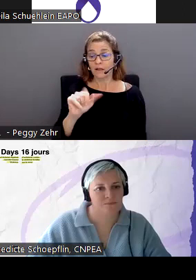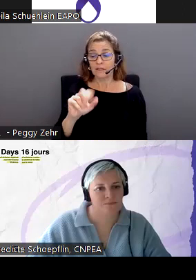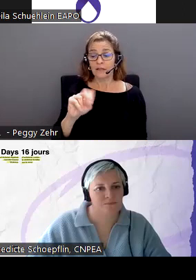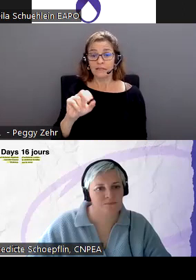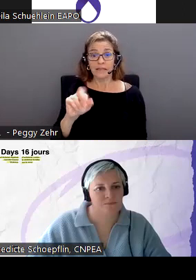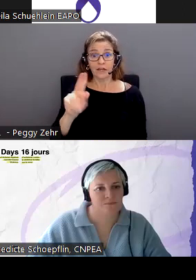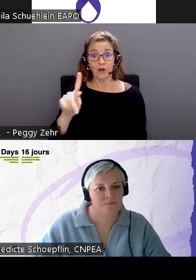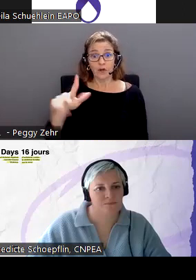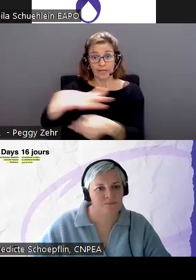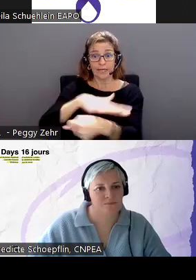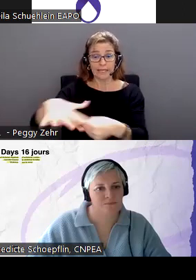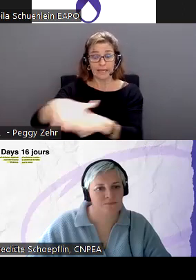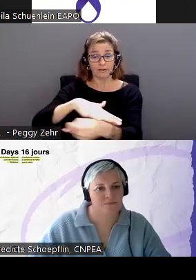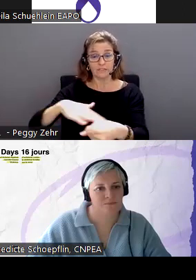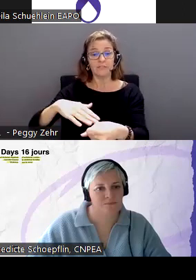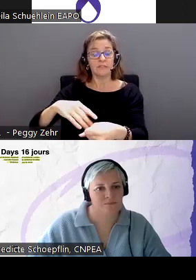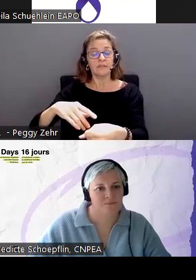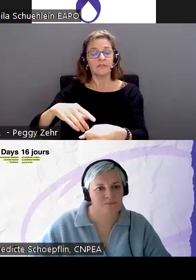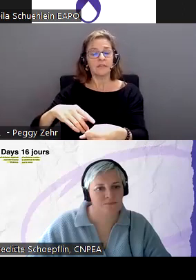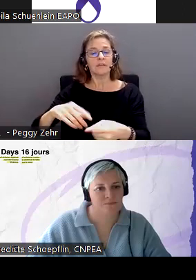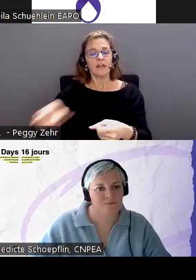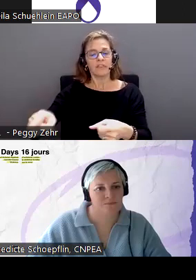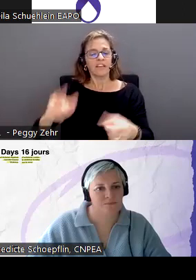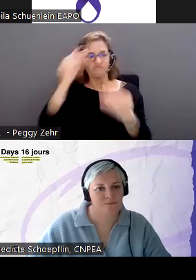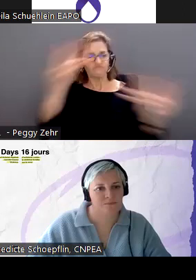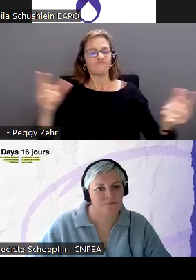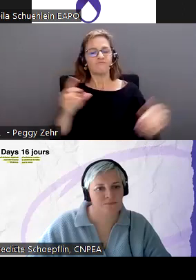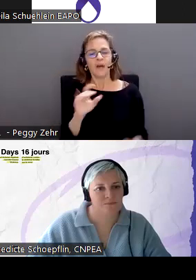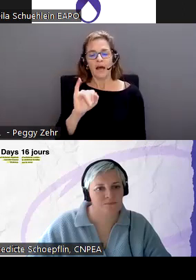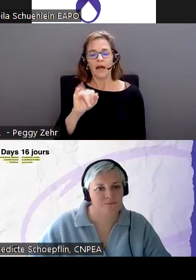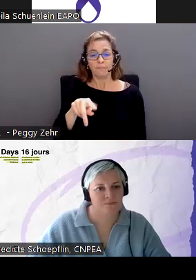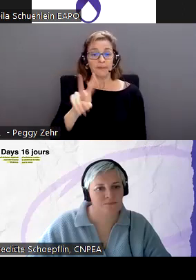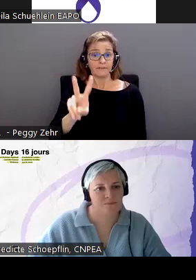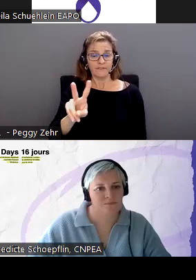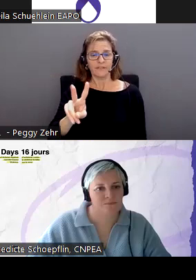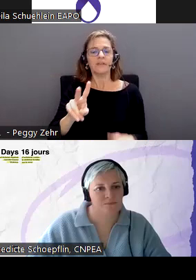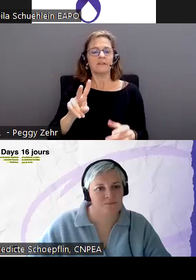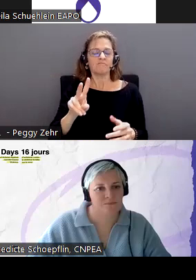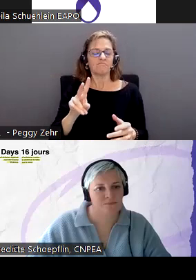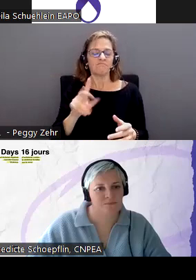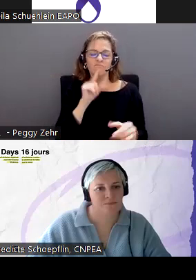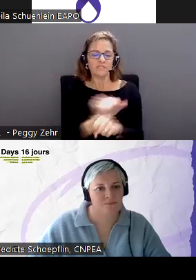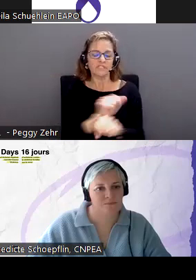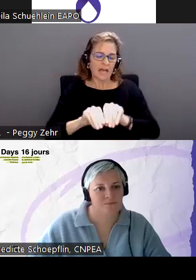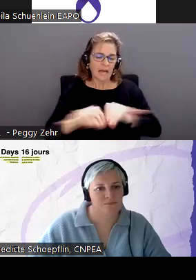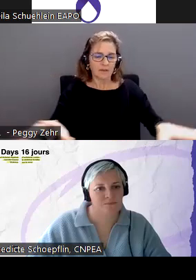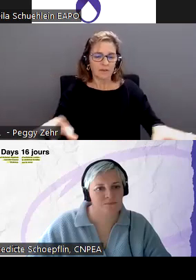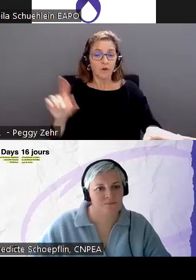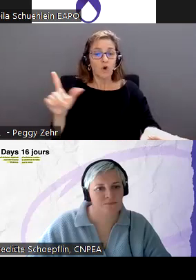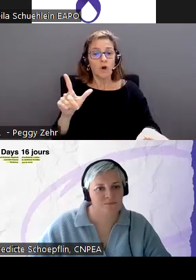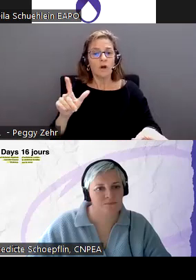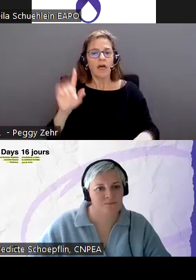come, declare intimate partner violence an epidemic at their local government level. And so I think this is